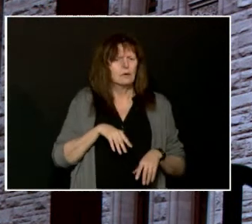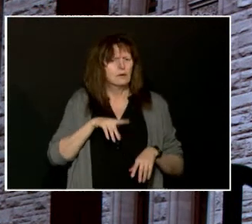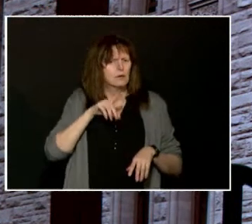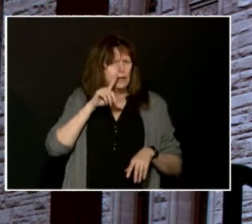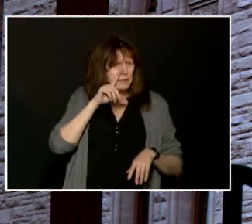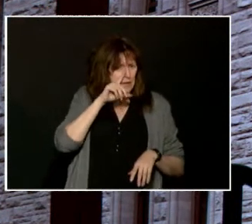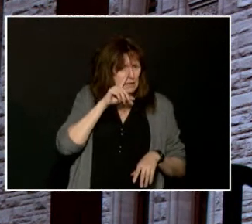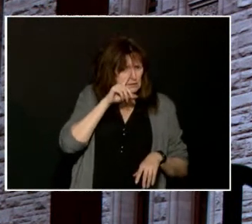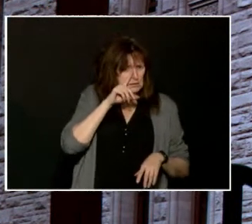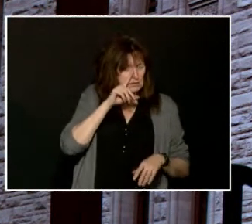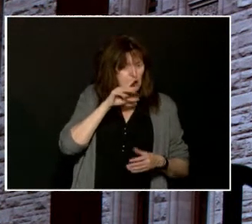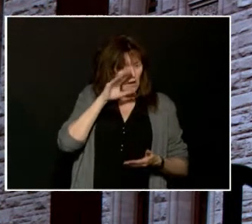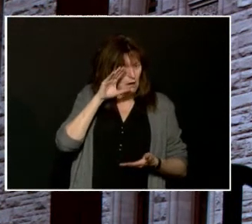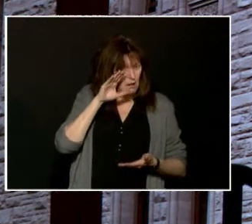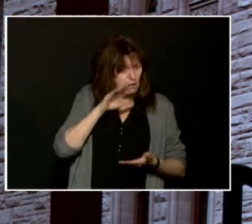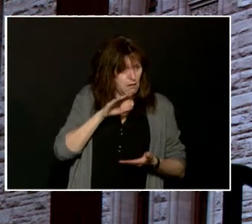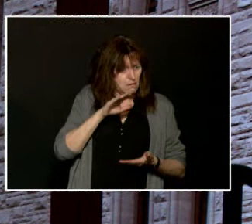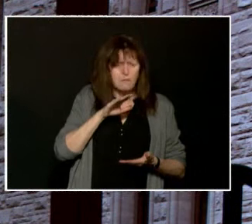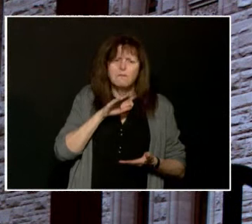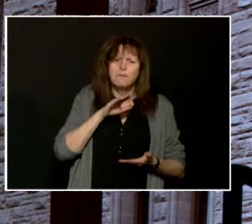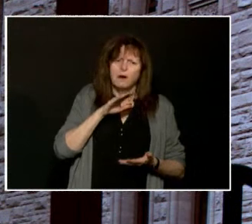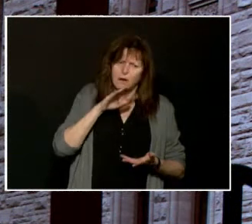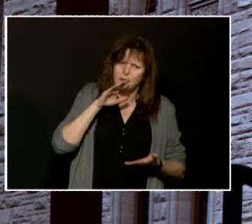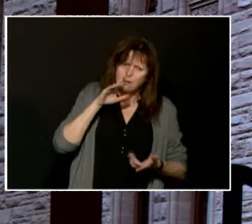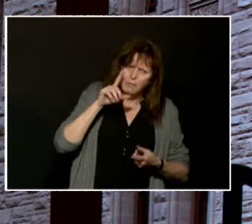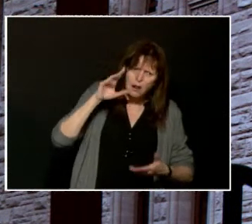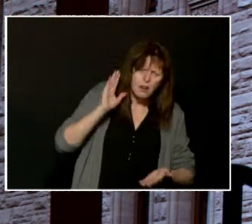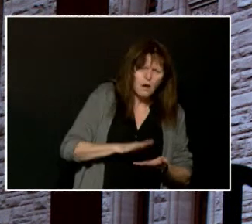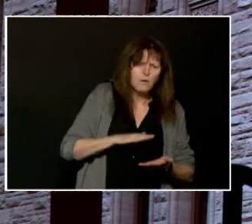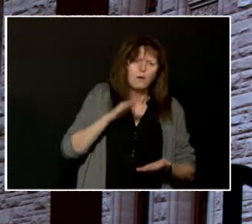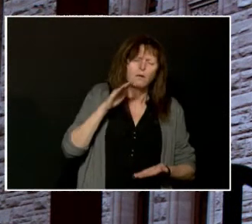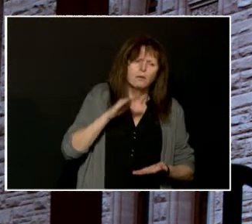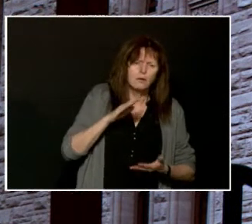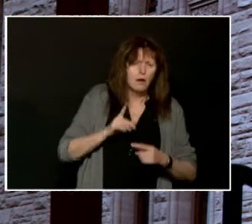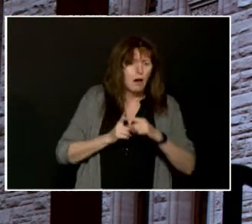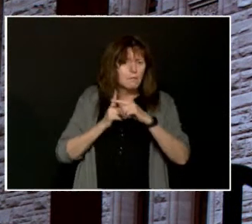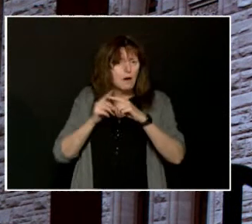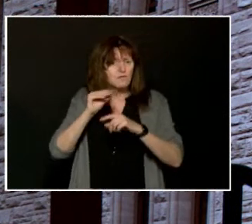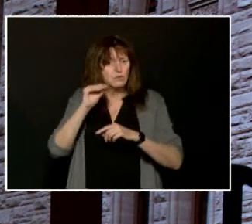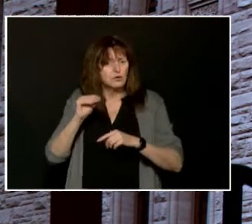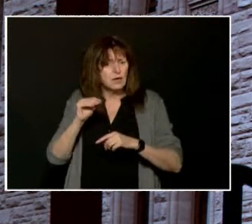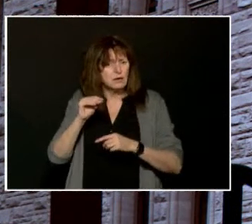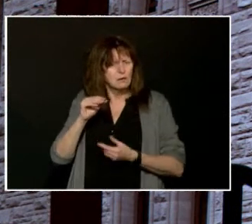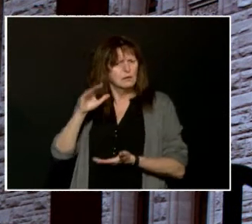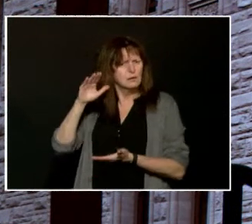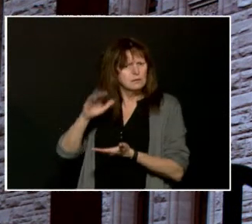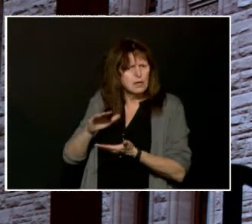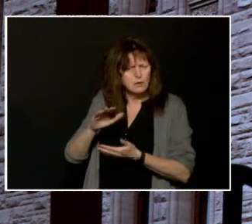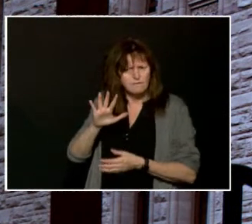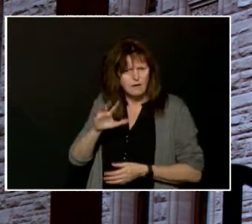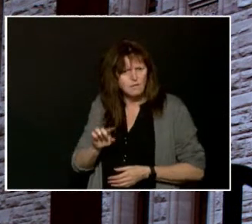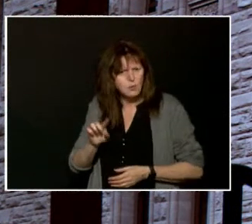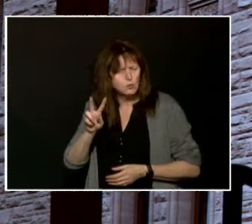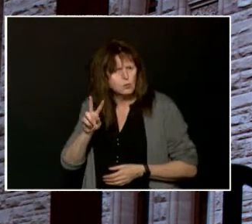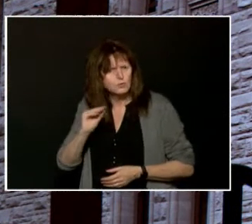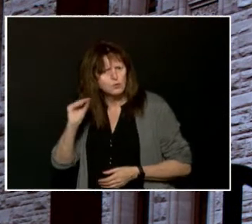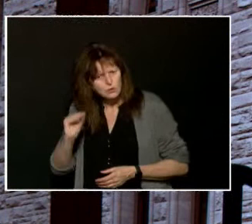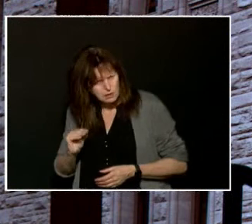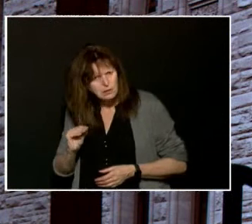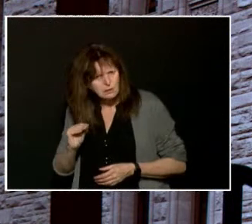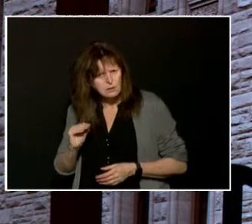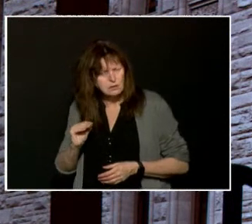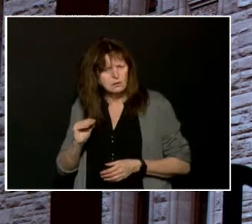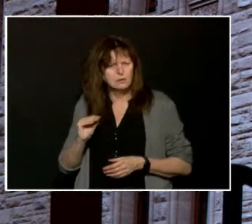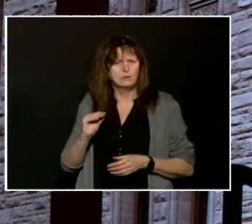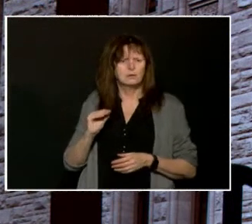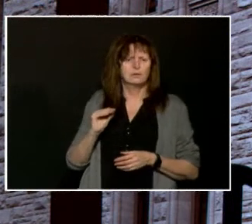not immensely. Our positivity rate is down also to 5.2%. Again, when we were in pre-wave 2,